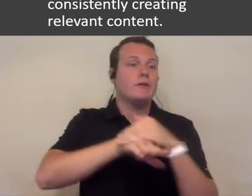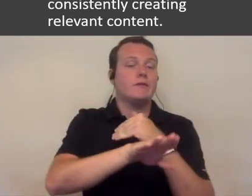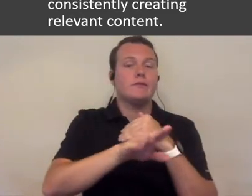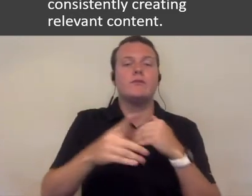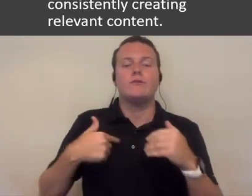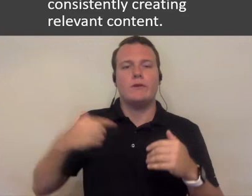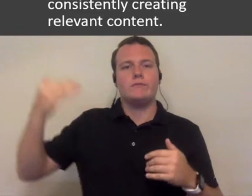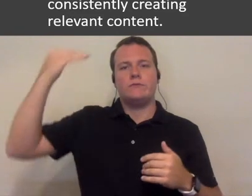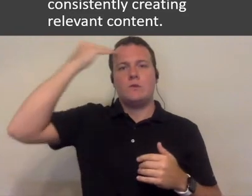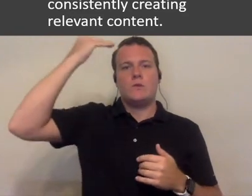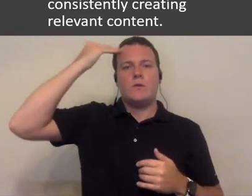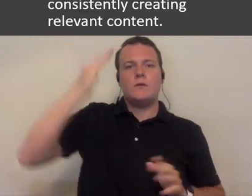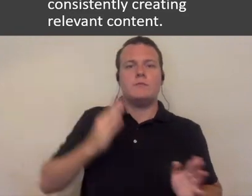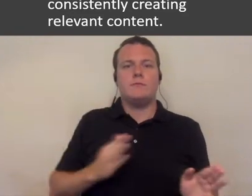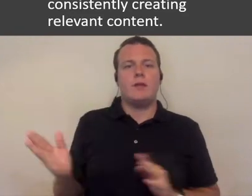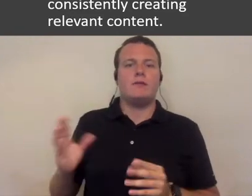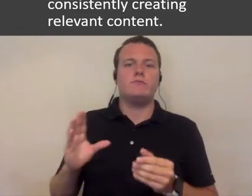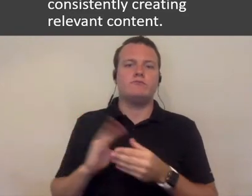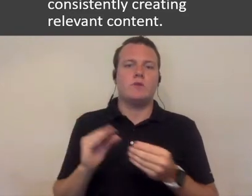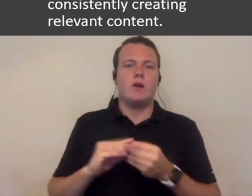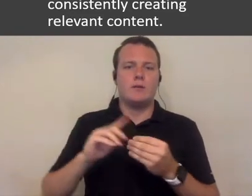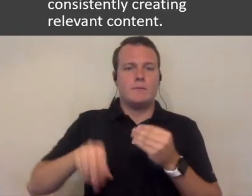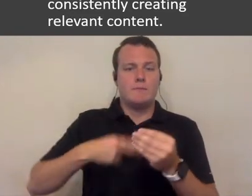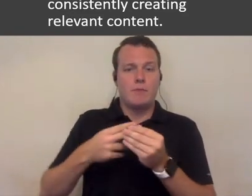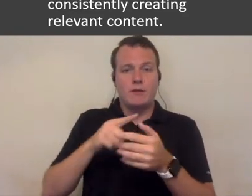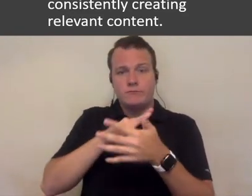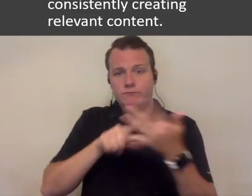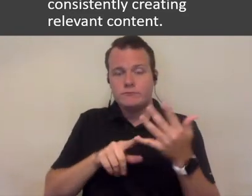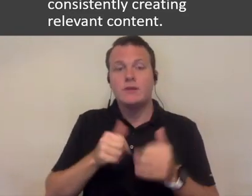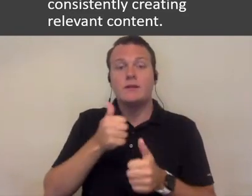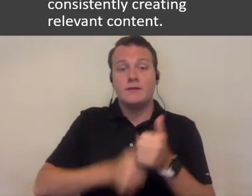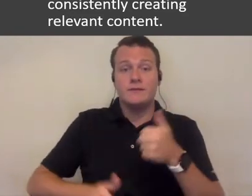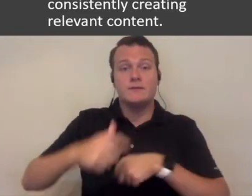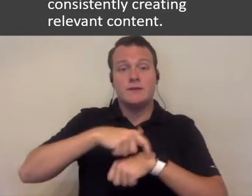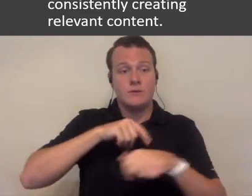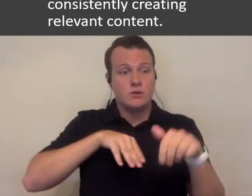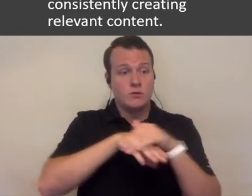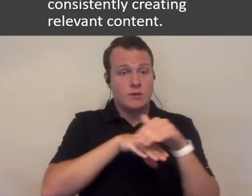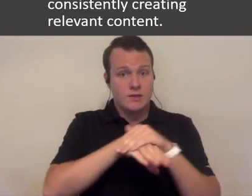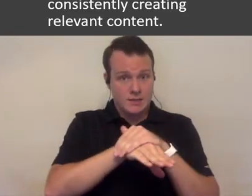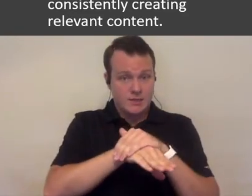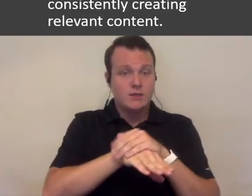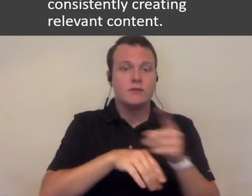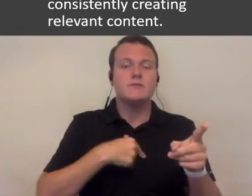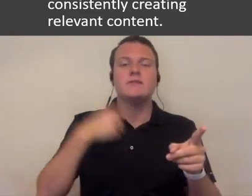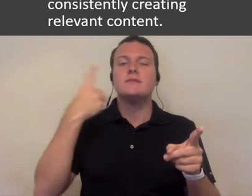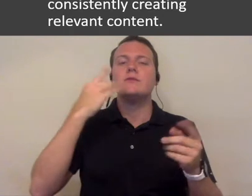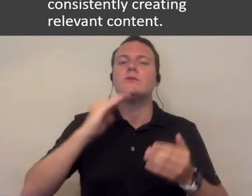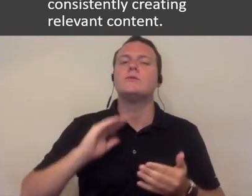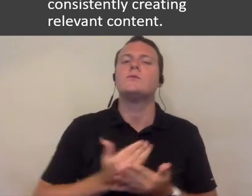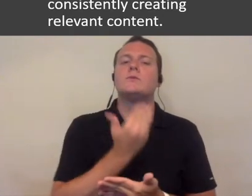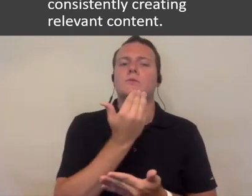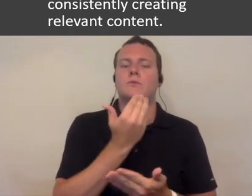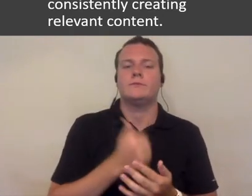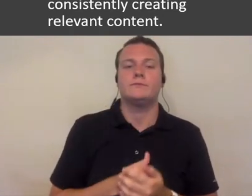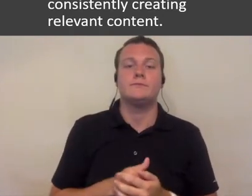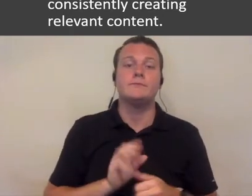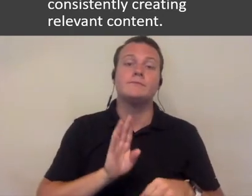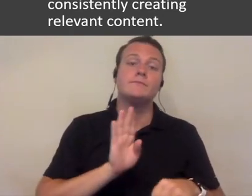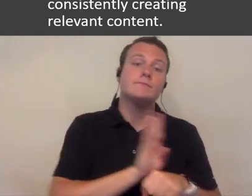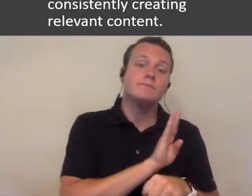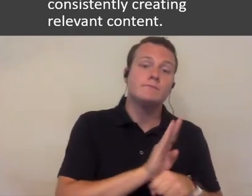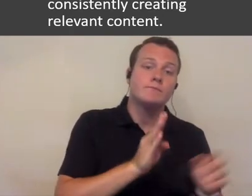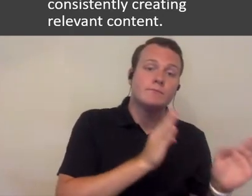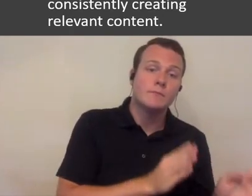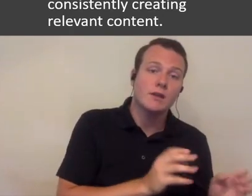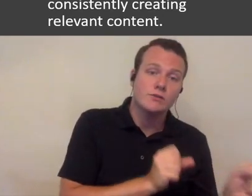be and what you're going to talk about. And each time you go in, you should have something new. And it could be something from a business strategy.